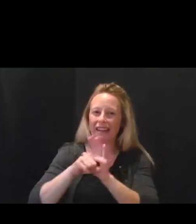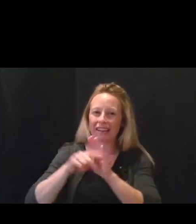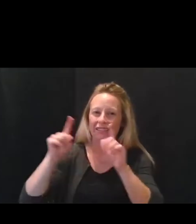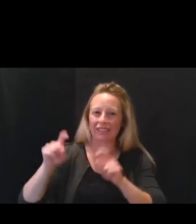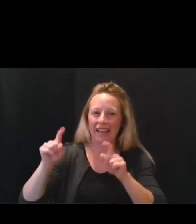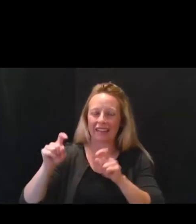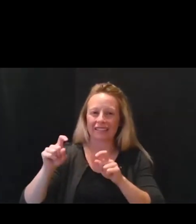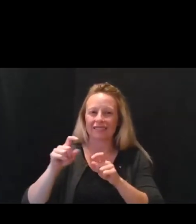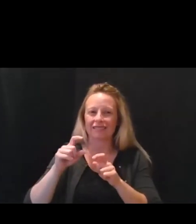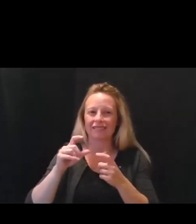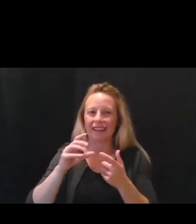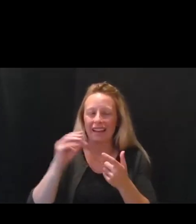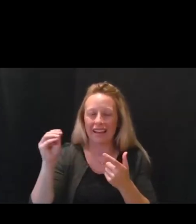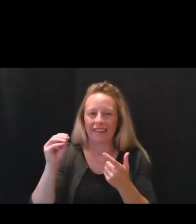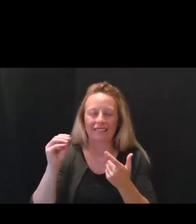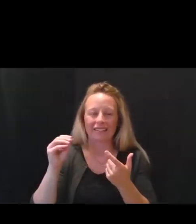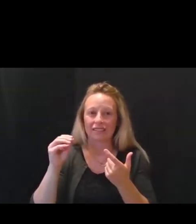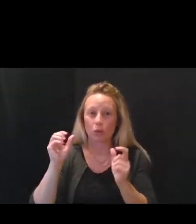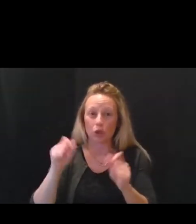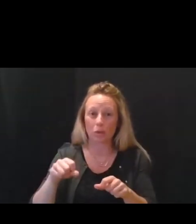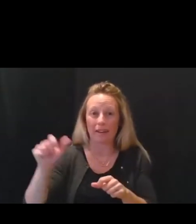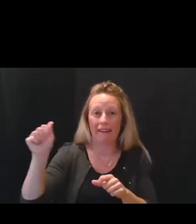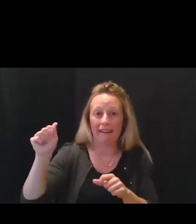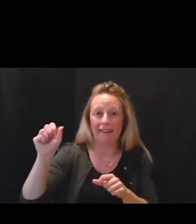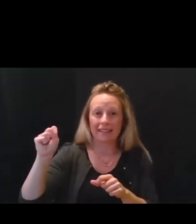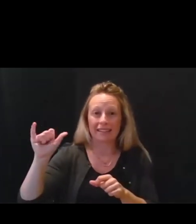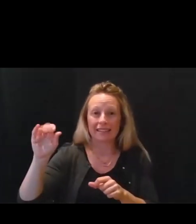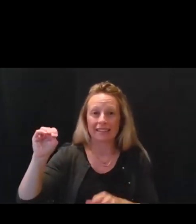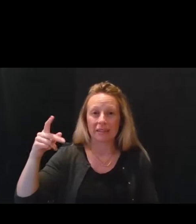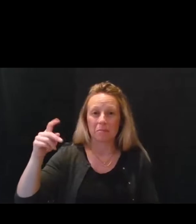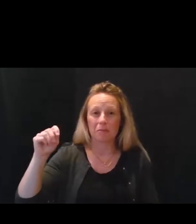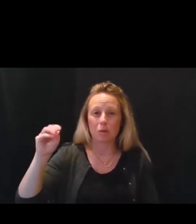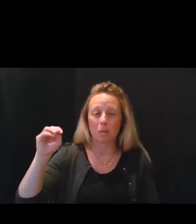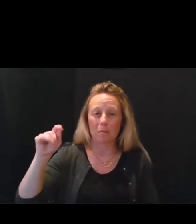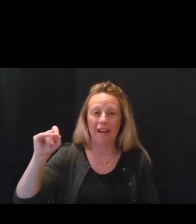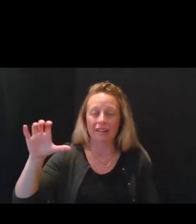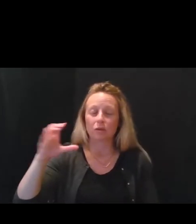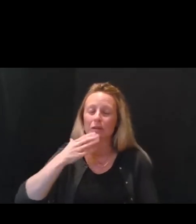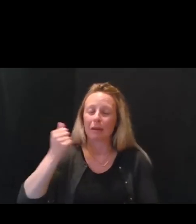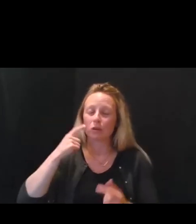you've been actually carrying the virus. So it's better to wait till the full 5 to 7 days are over.